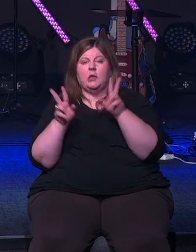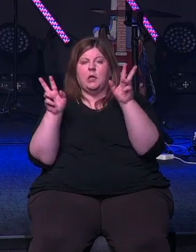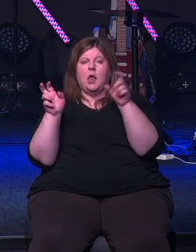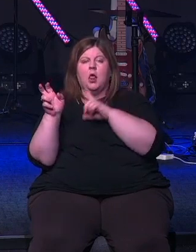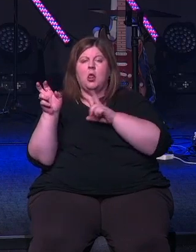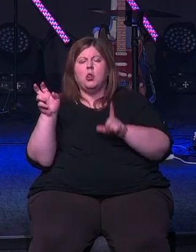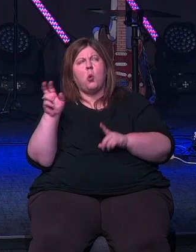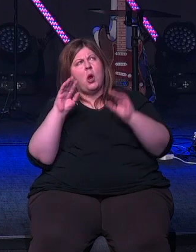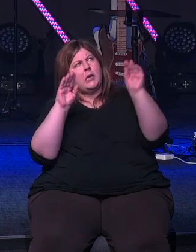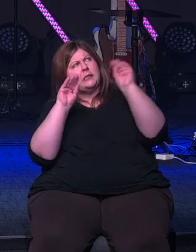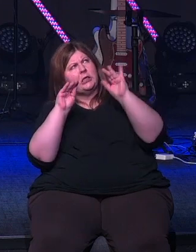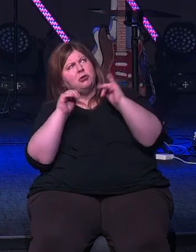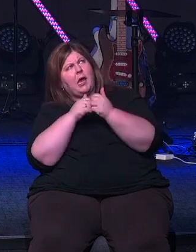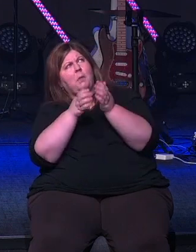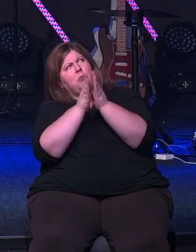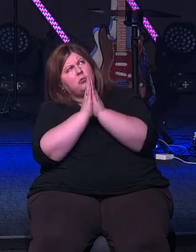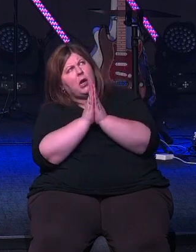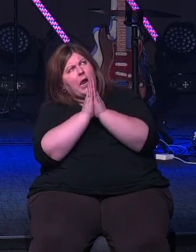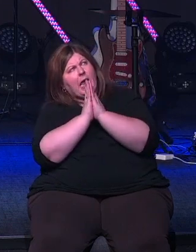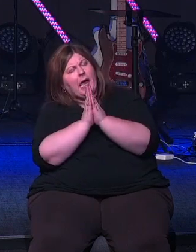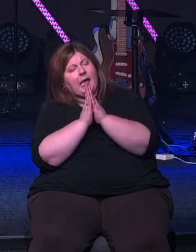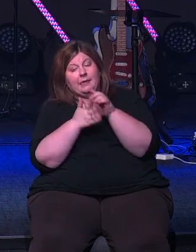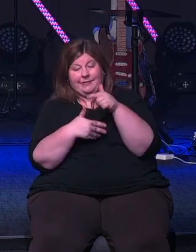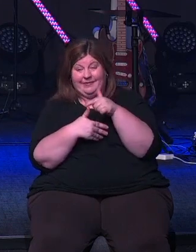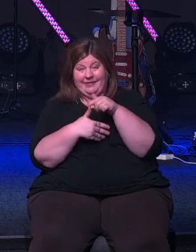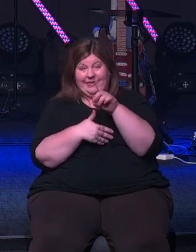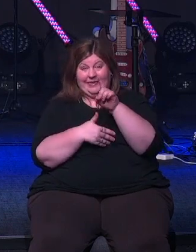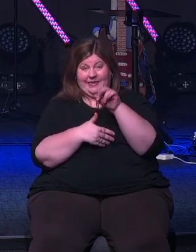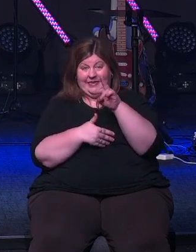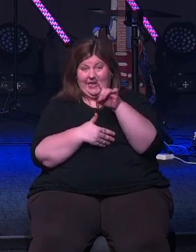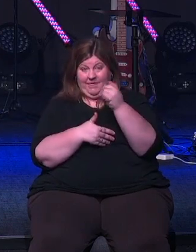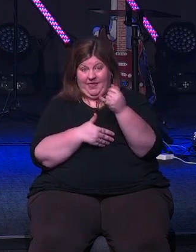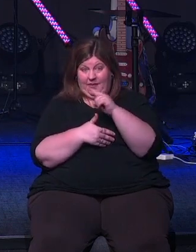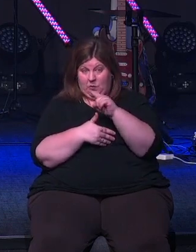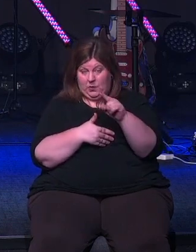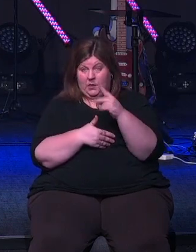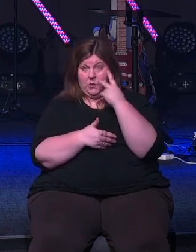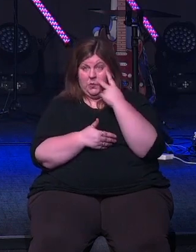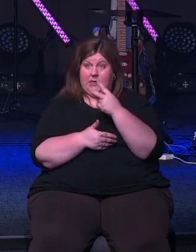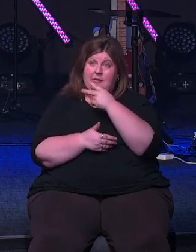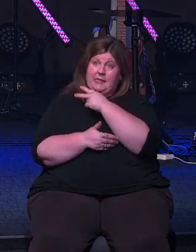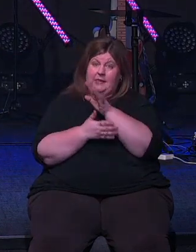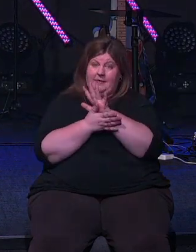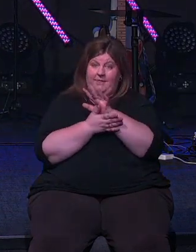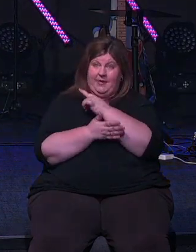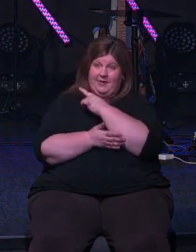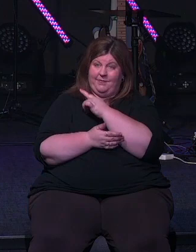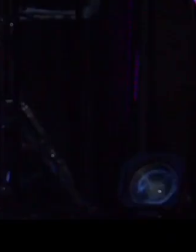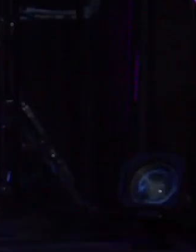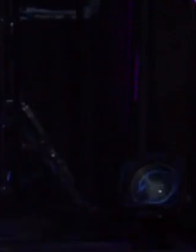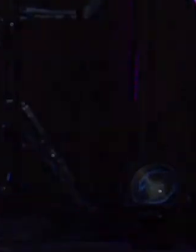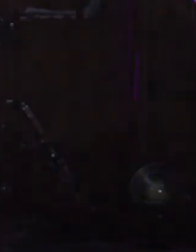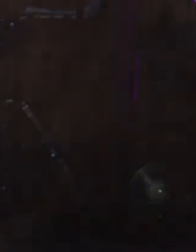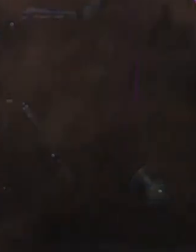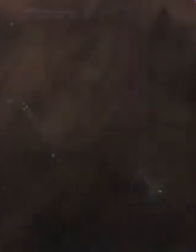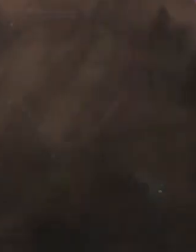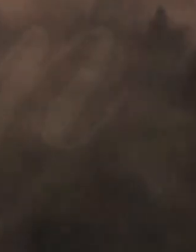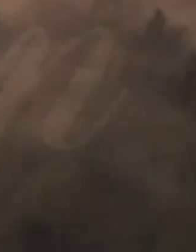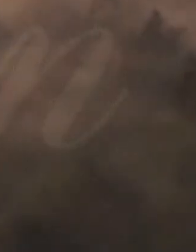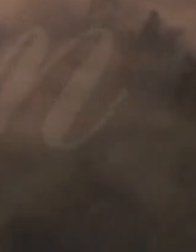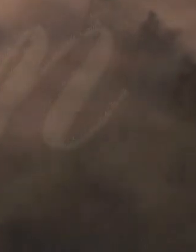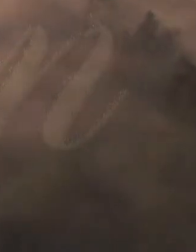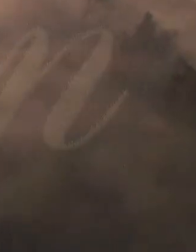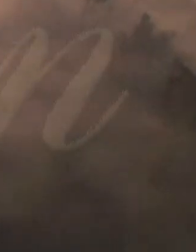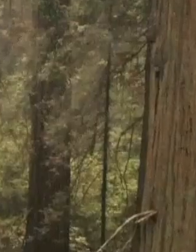Pray. The first week will be brought by David this week, so you can go ahead and check out this video behind me on the screen to see what it's about.